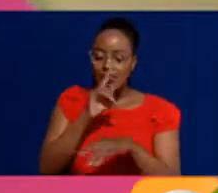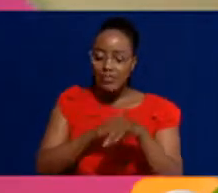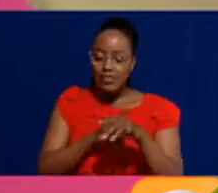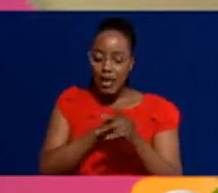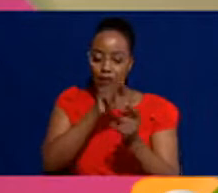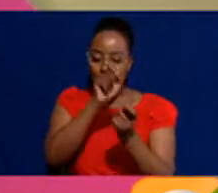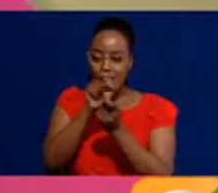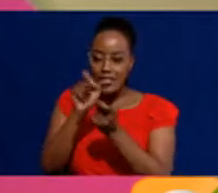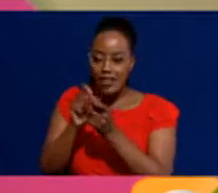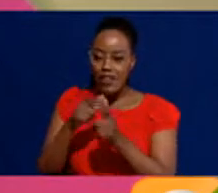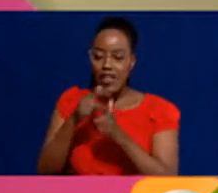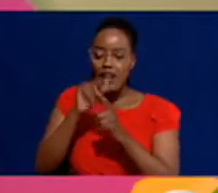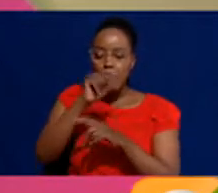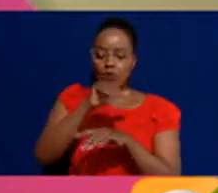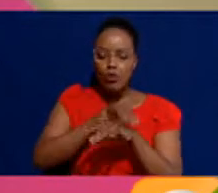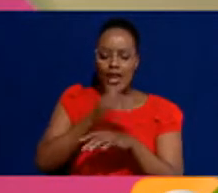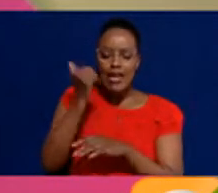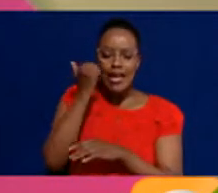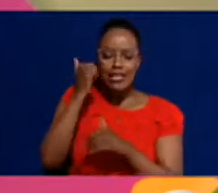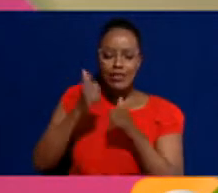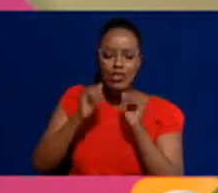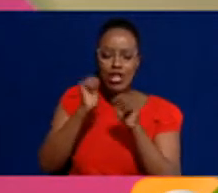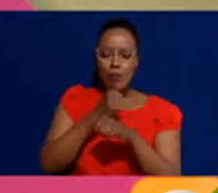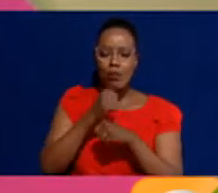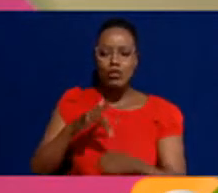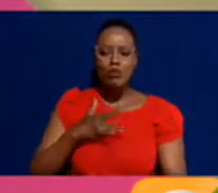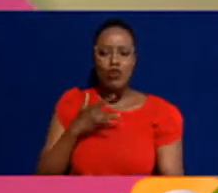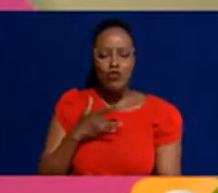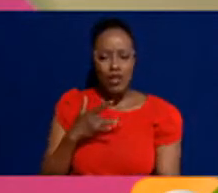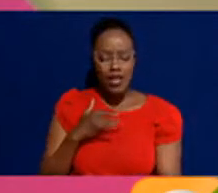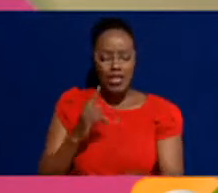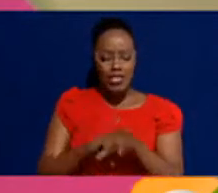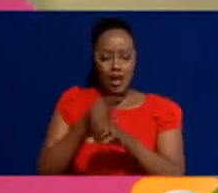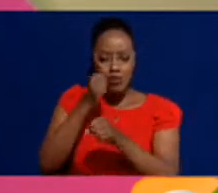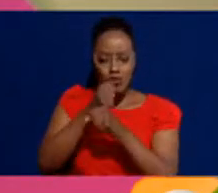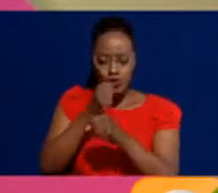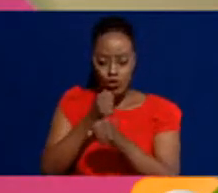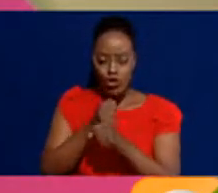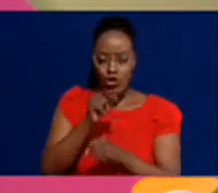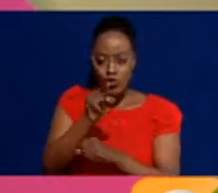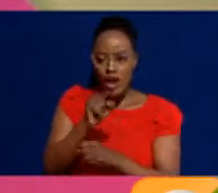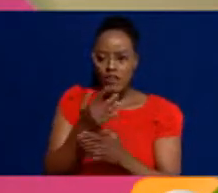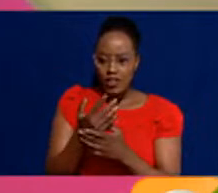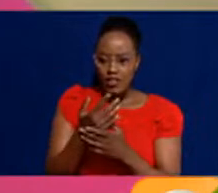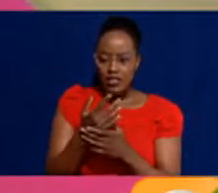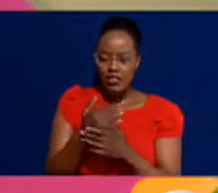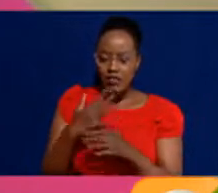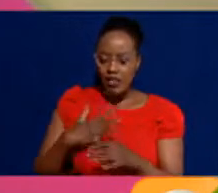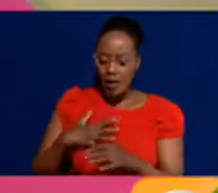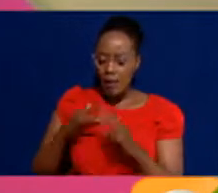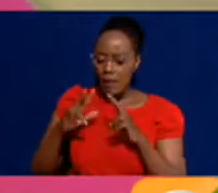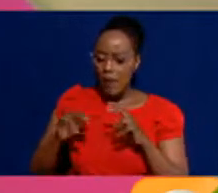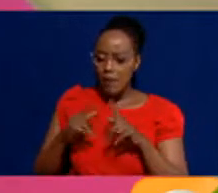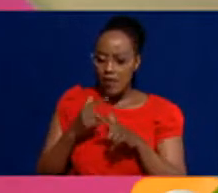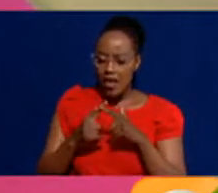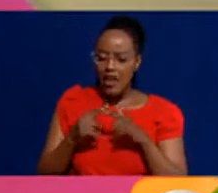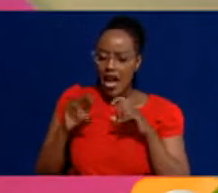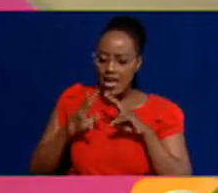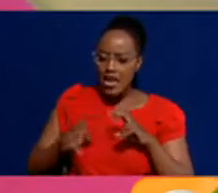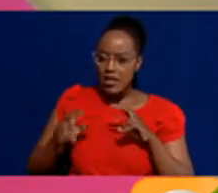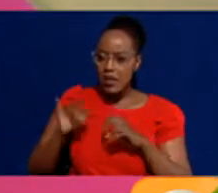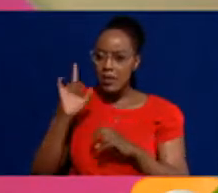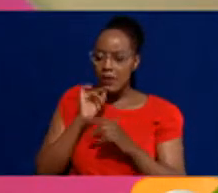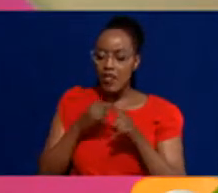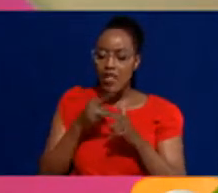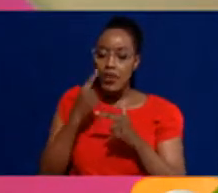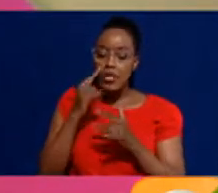up a disease that you can't feel. Right. So when you do your self-breast examination and a clinical examination, you